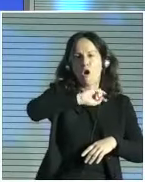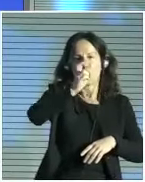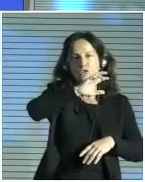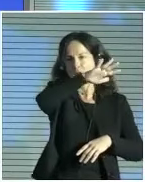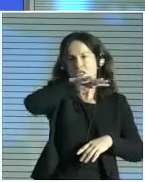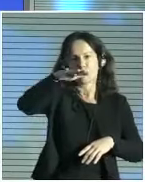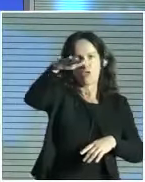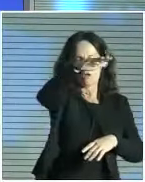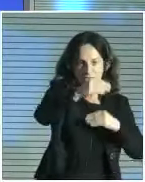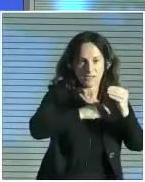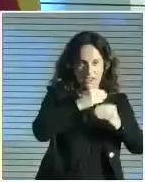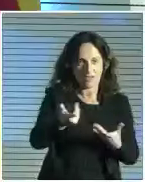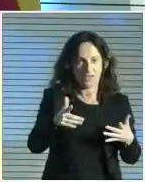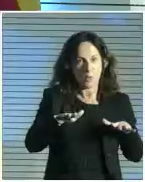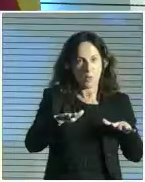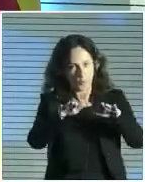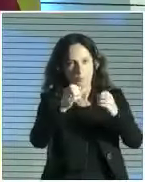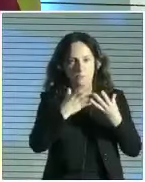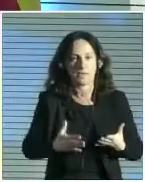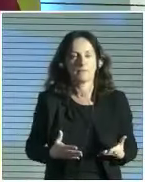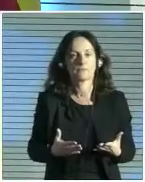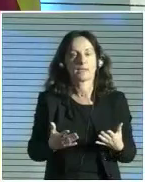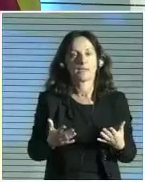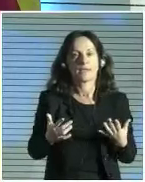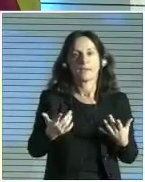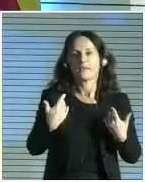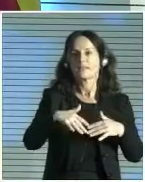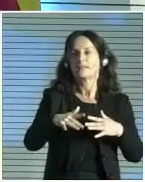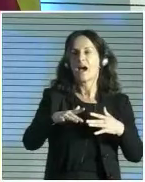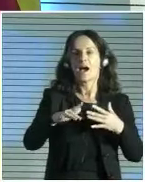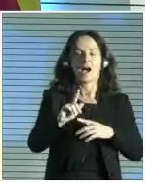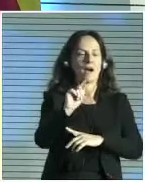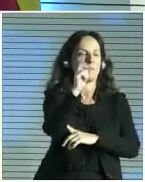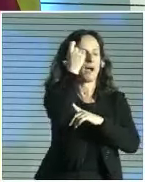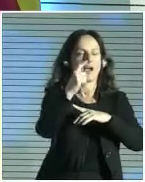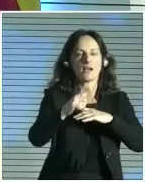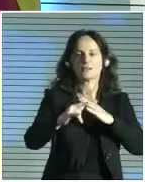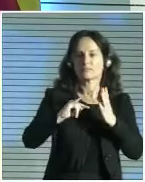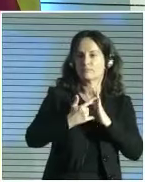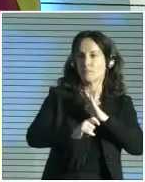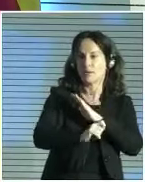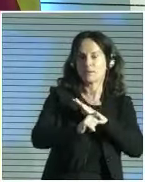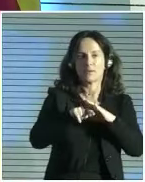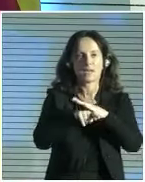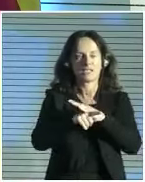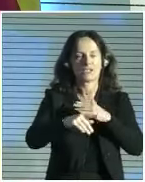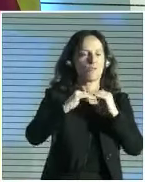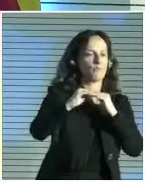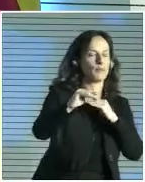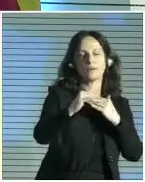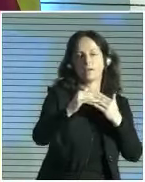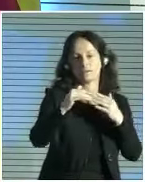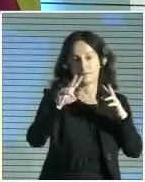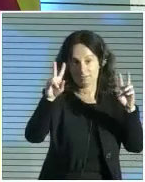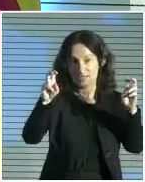for perfect governance on sustainability and tourism, but we are very conscious that tourism is an elite function,